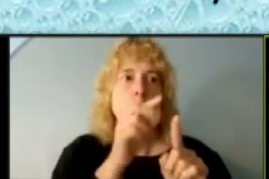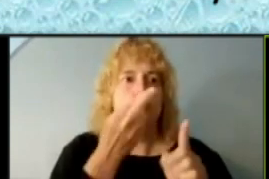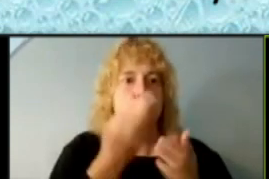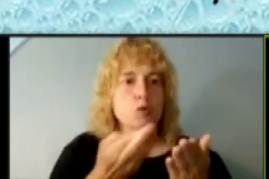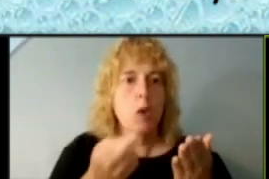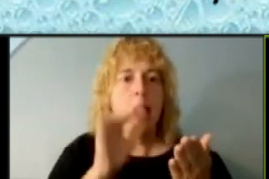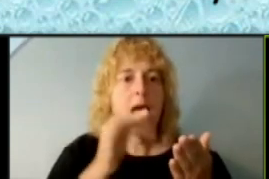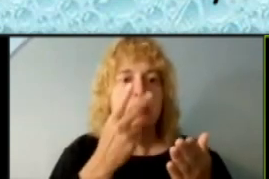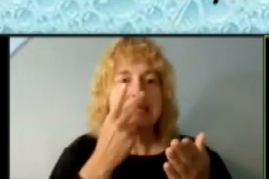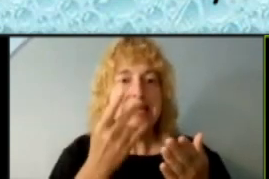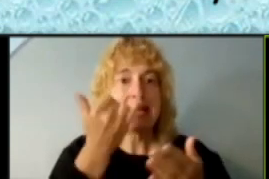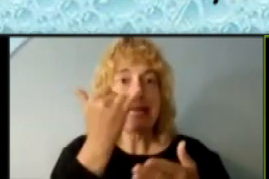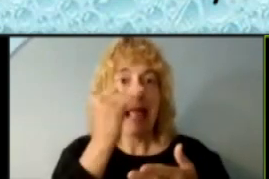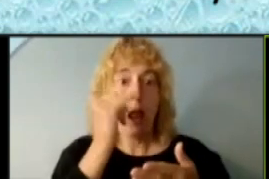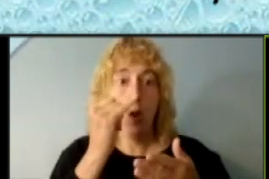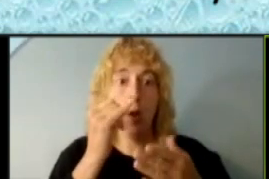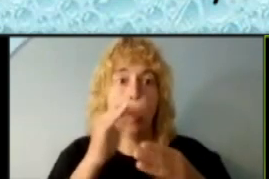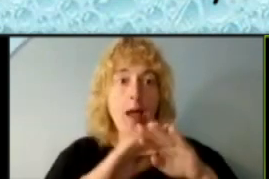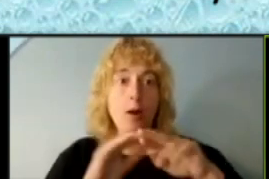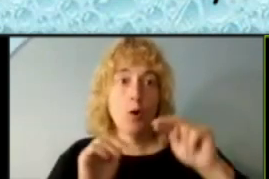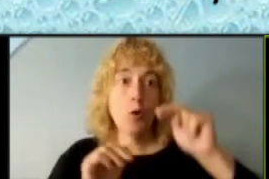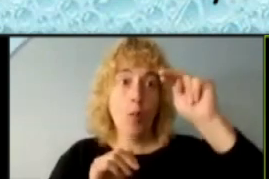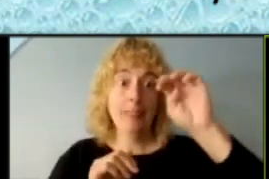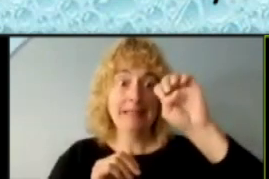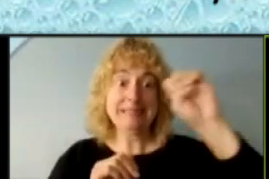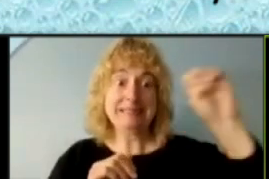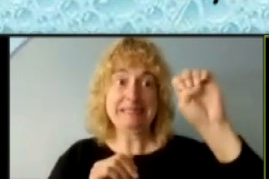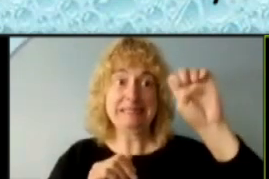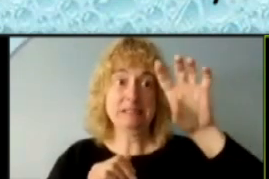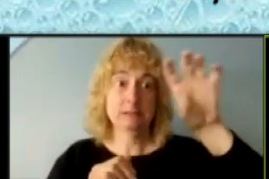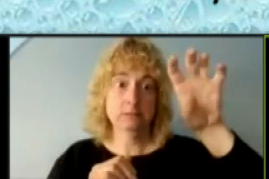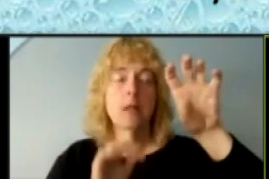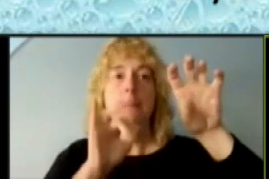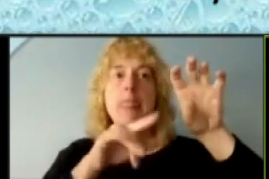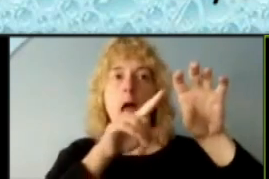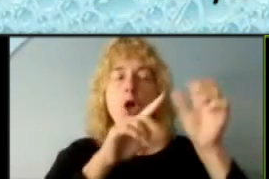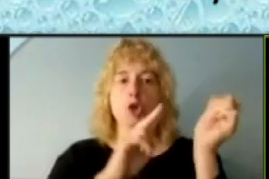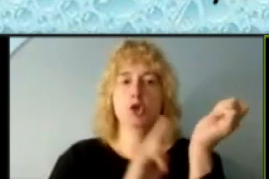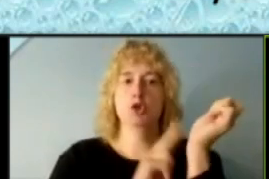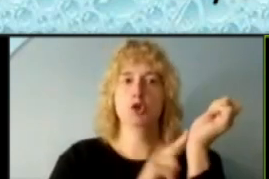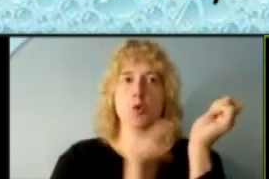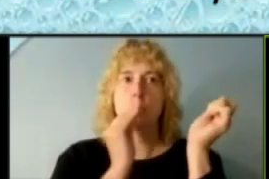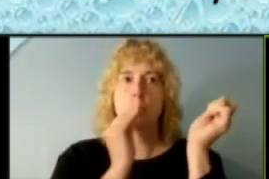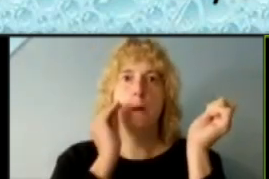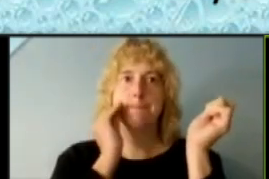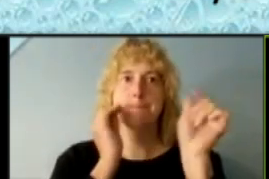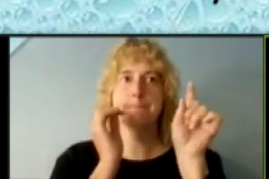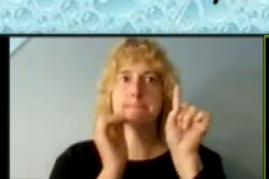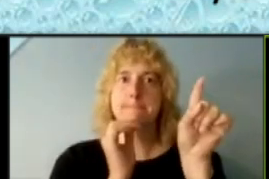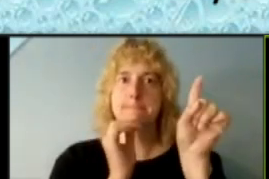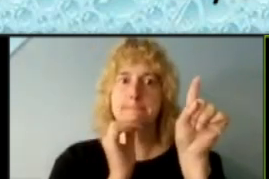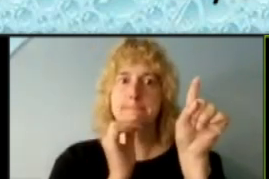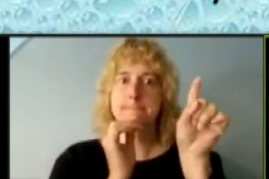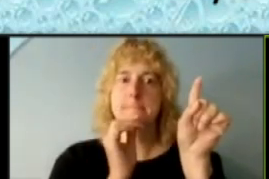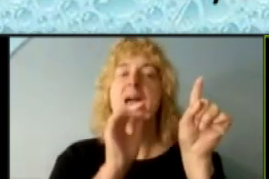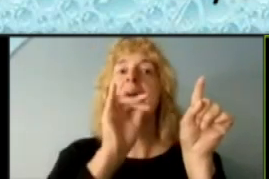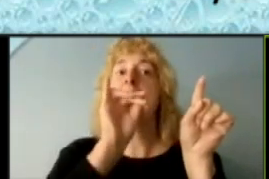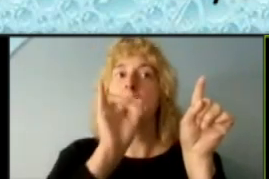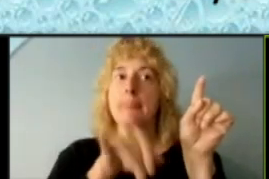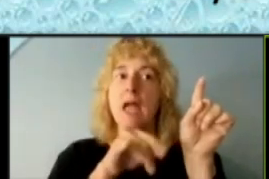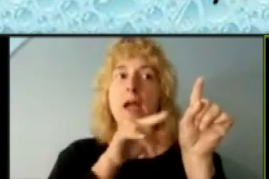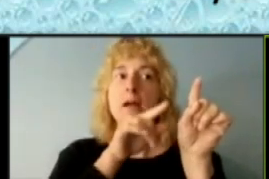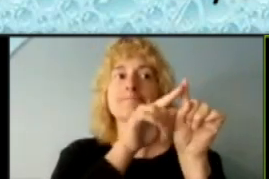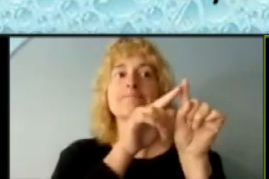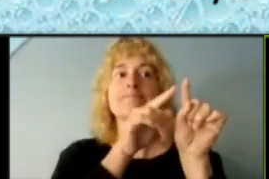yellow spot that you see in the northeast of the city, that's where a nursing home is located, which since then the